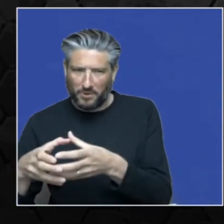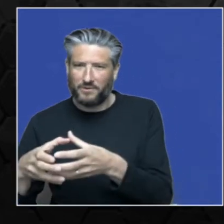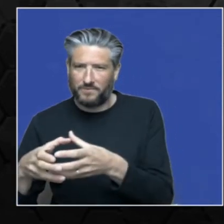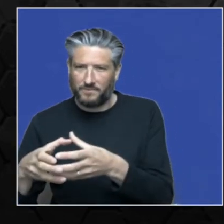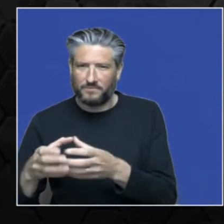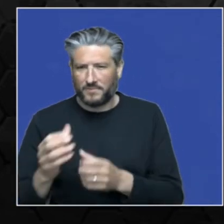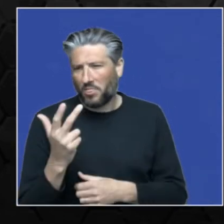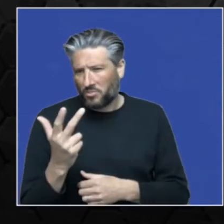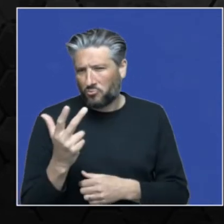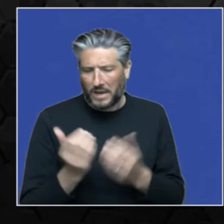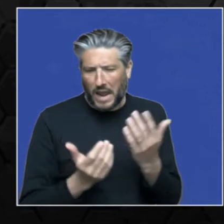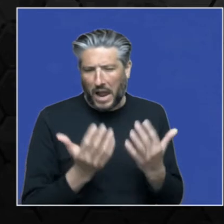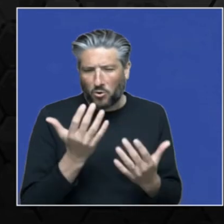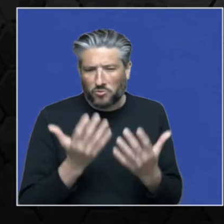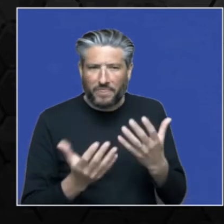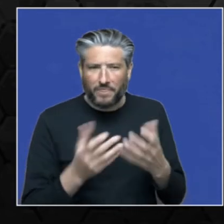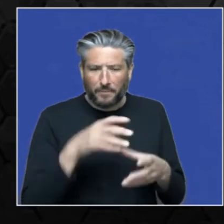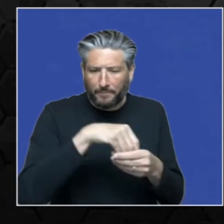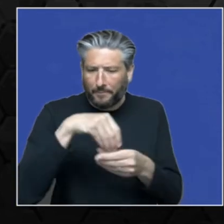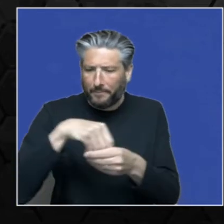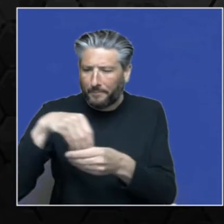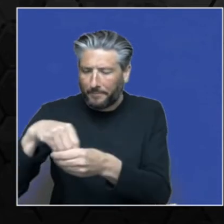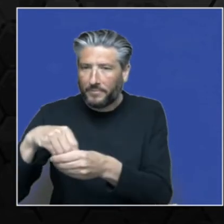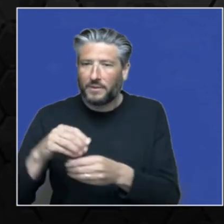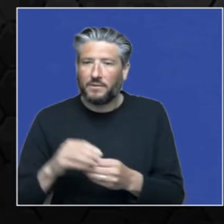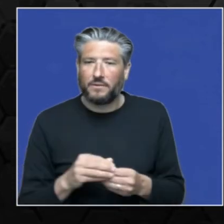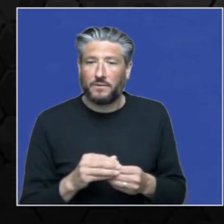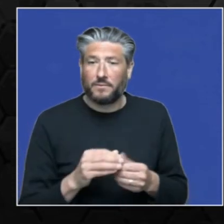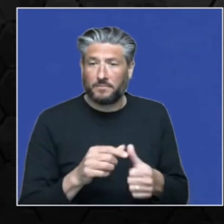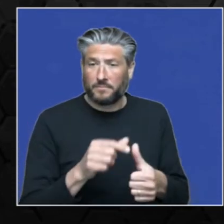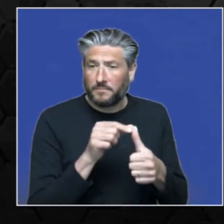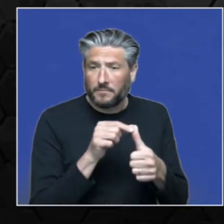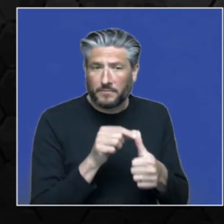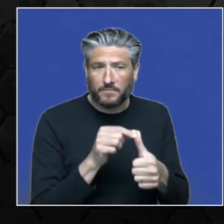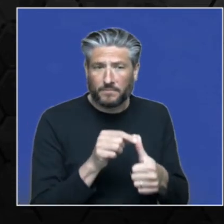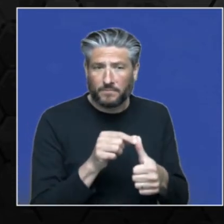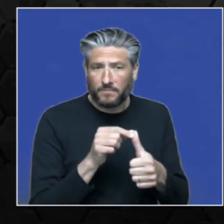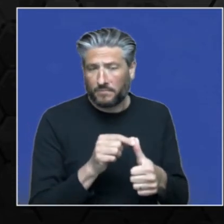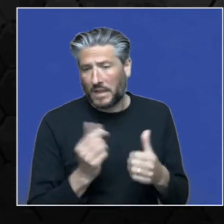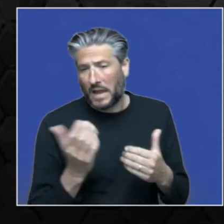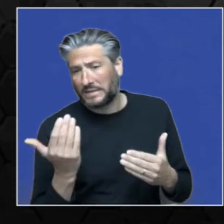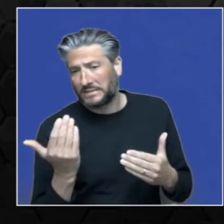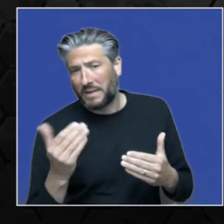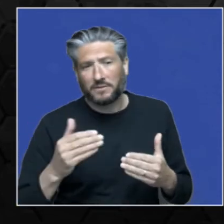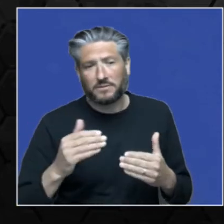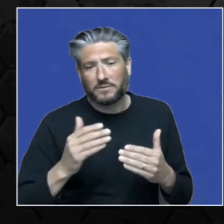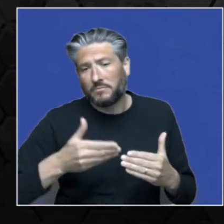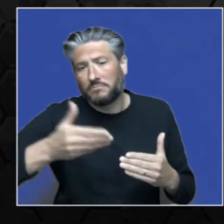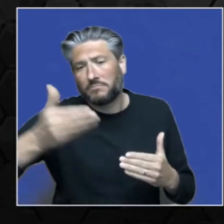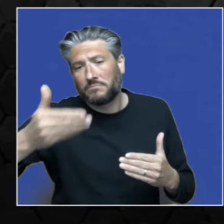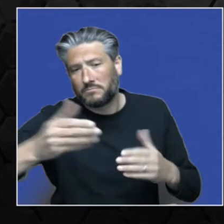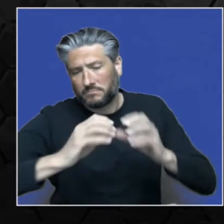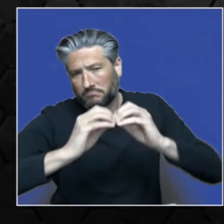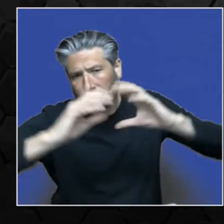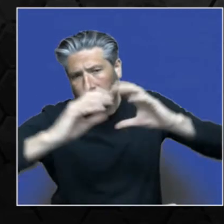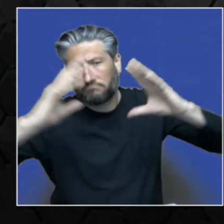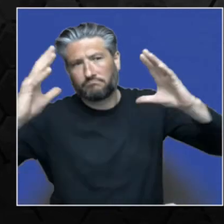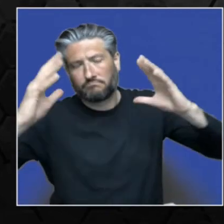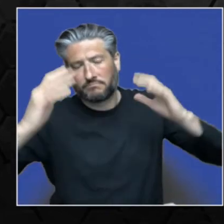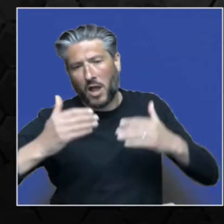predict or target category. So you have to use classification algorithm, find unusual data